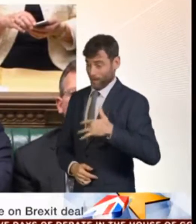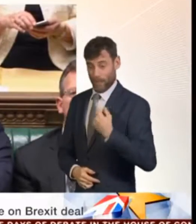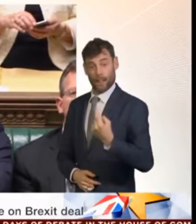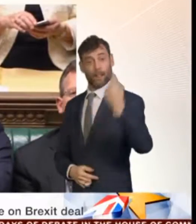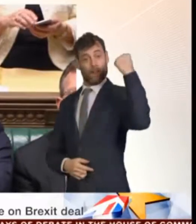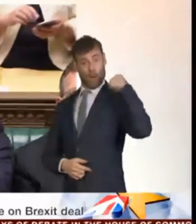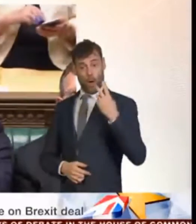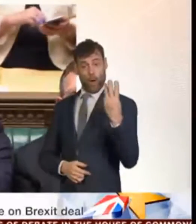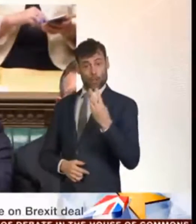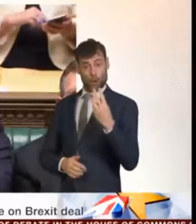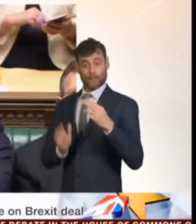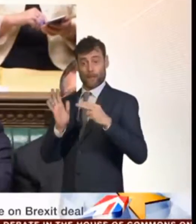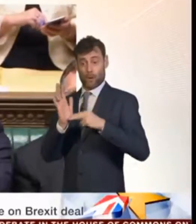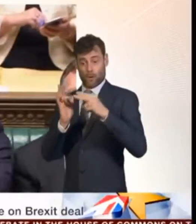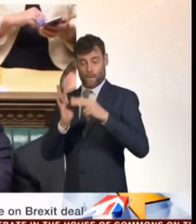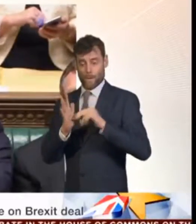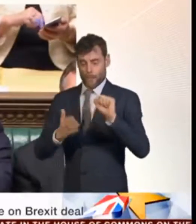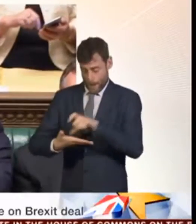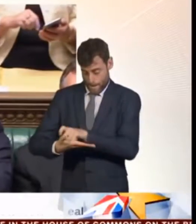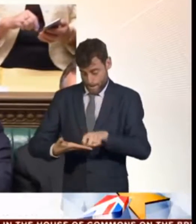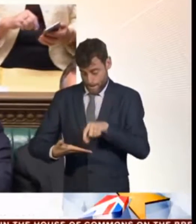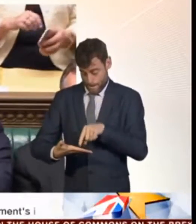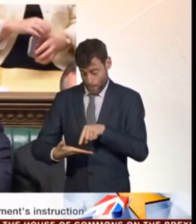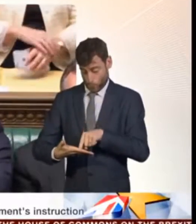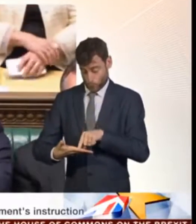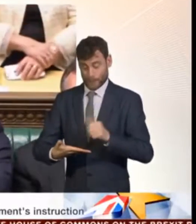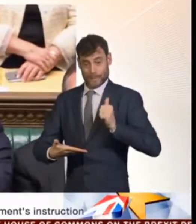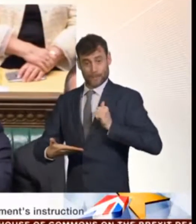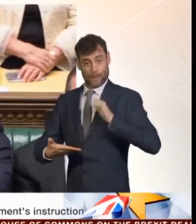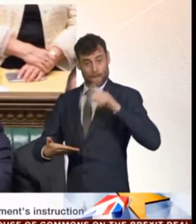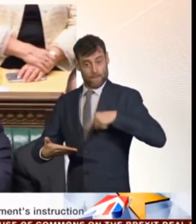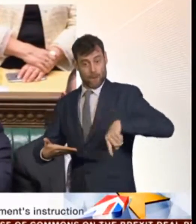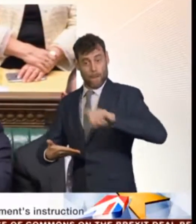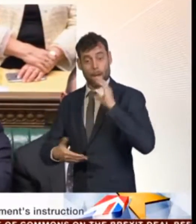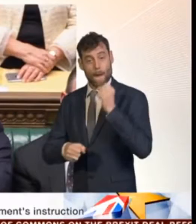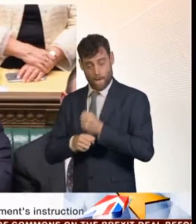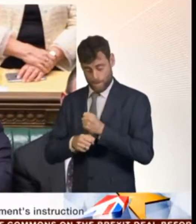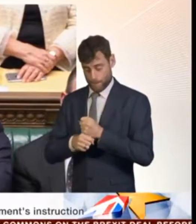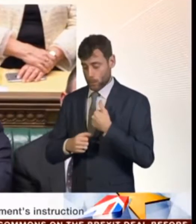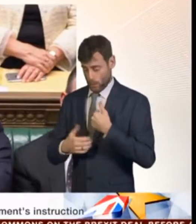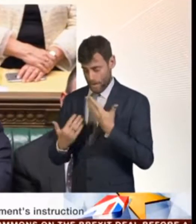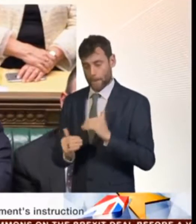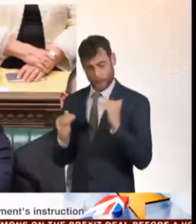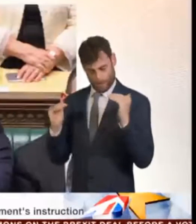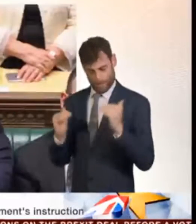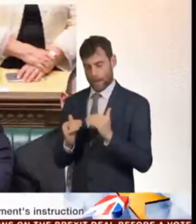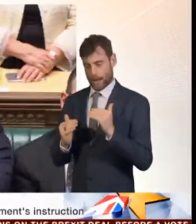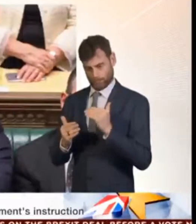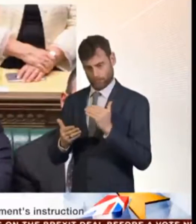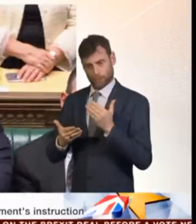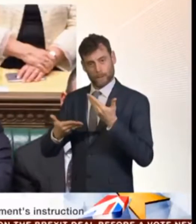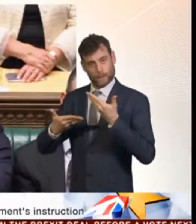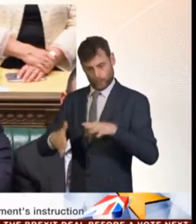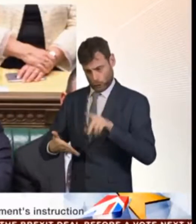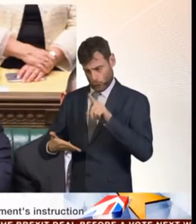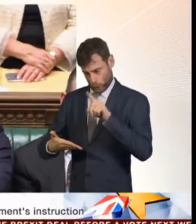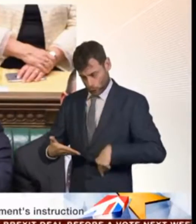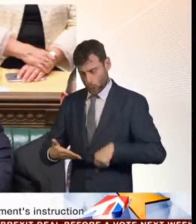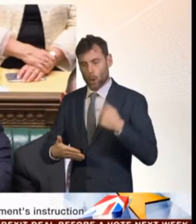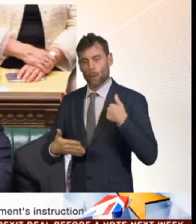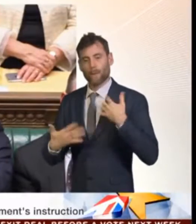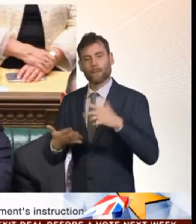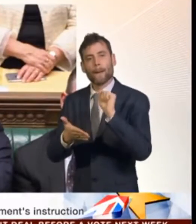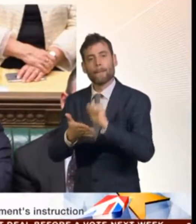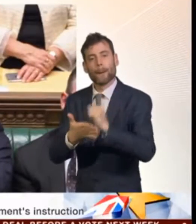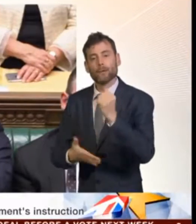with. As I said earlier, the government has now provided a 48-page paper setting out the legal effect